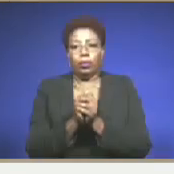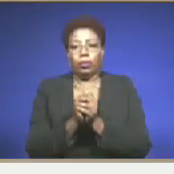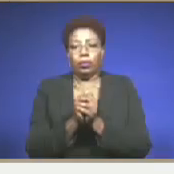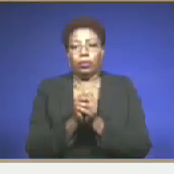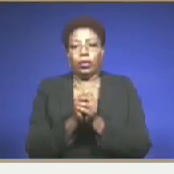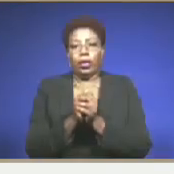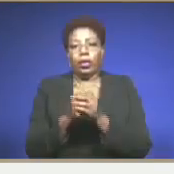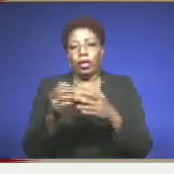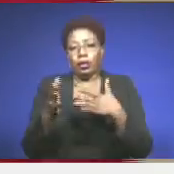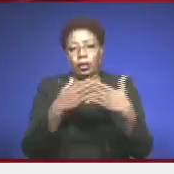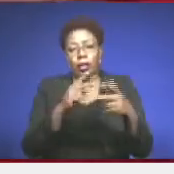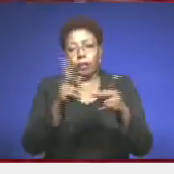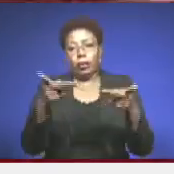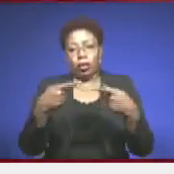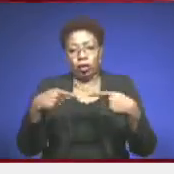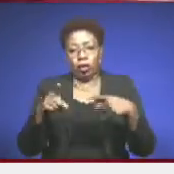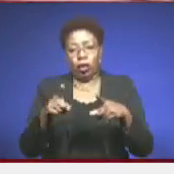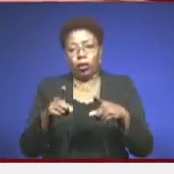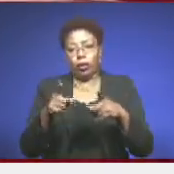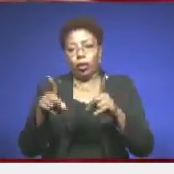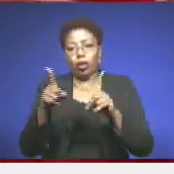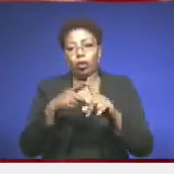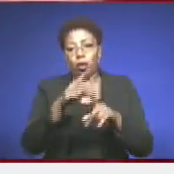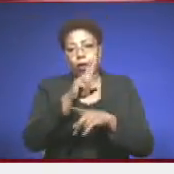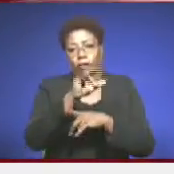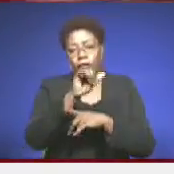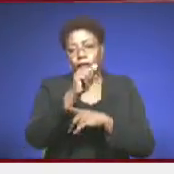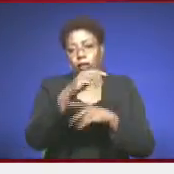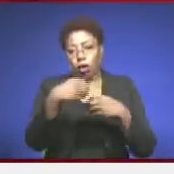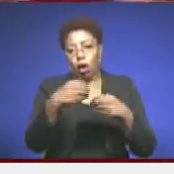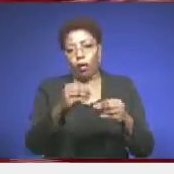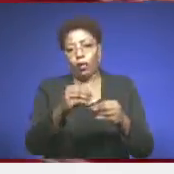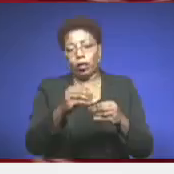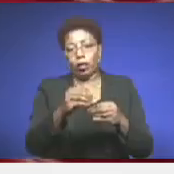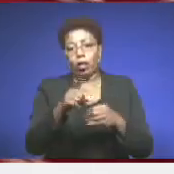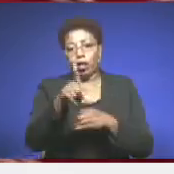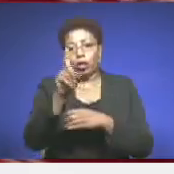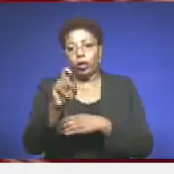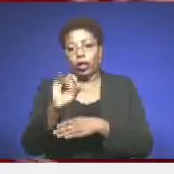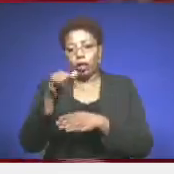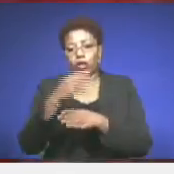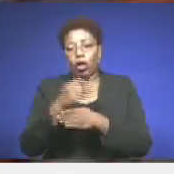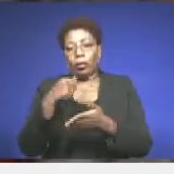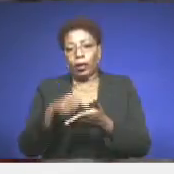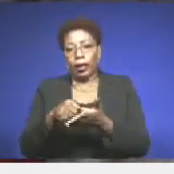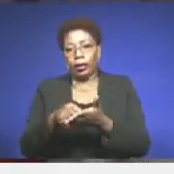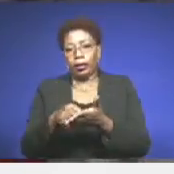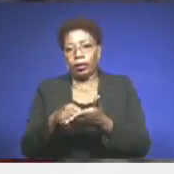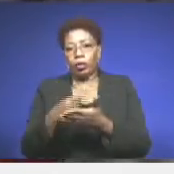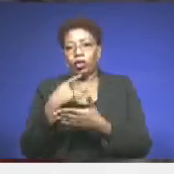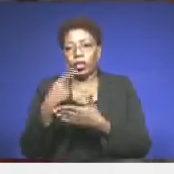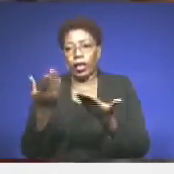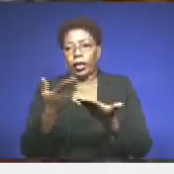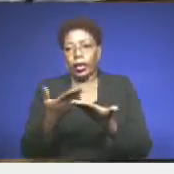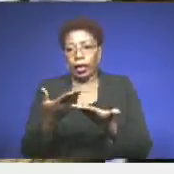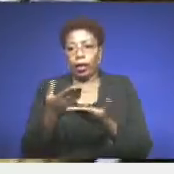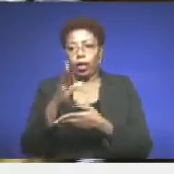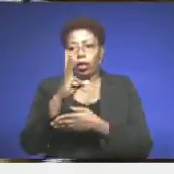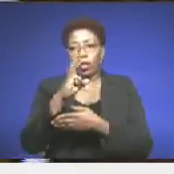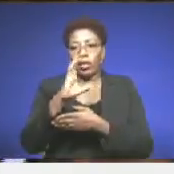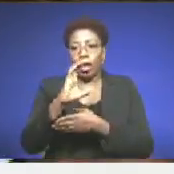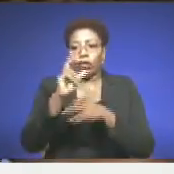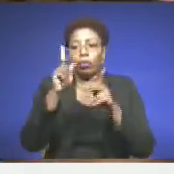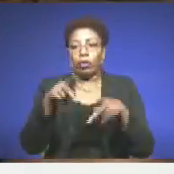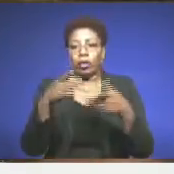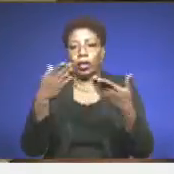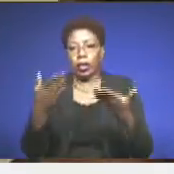place you go right now, even on to a visa office to get a visa, you need a job letter. So what you are saying here, over these 600 people here,